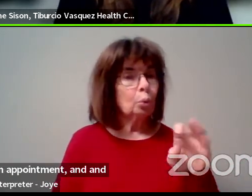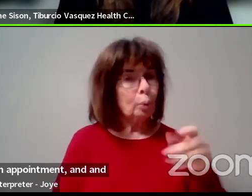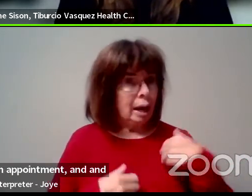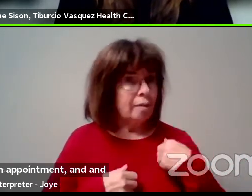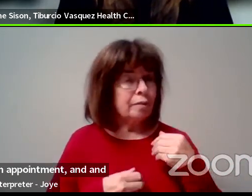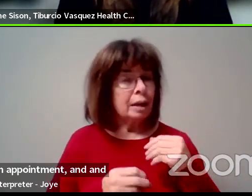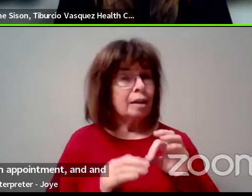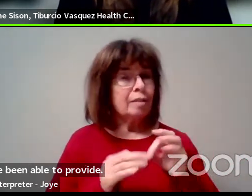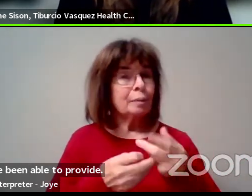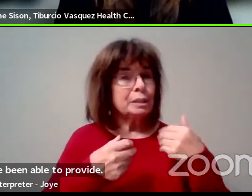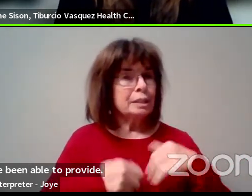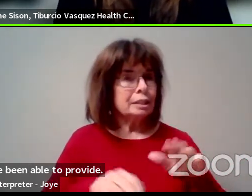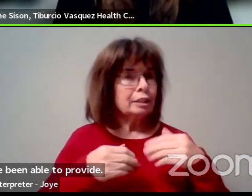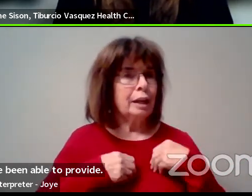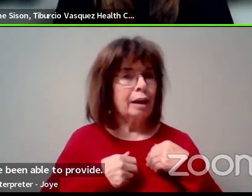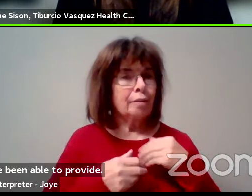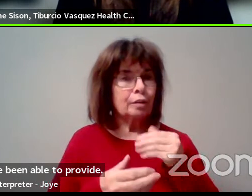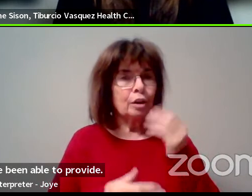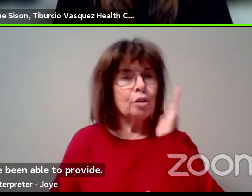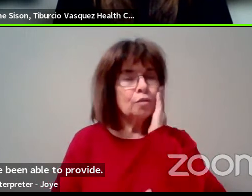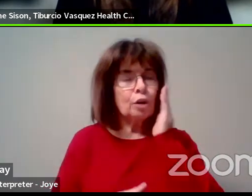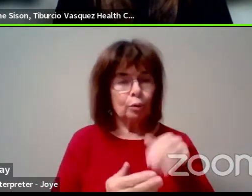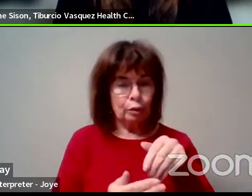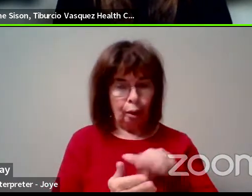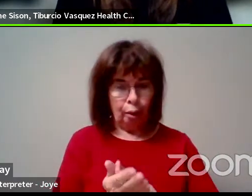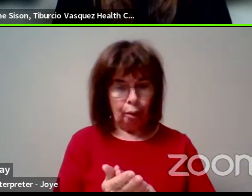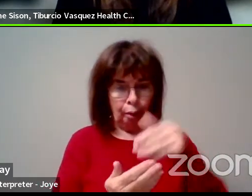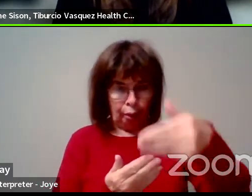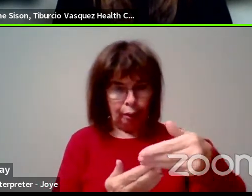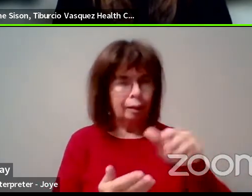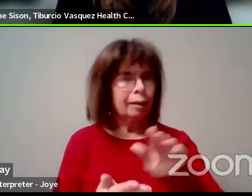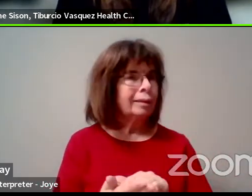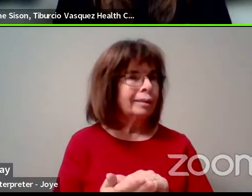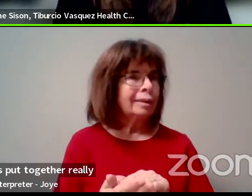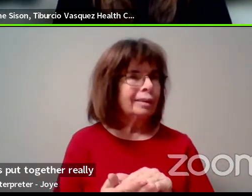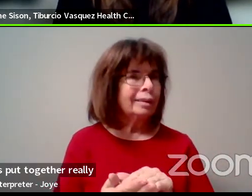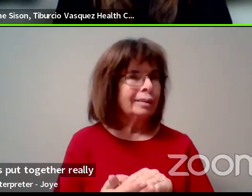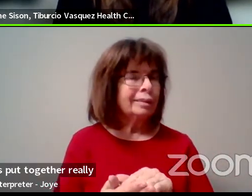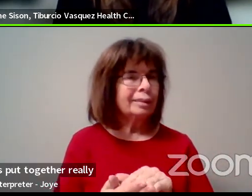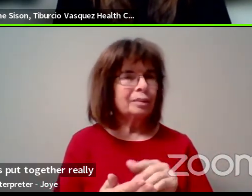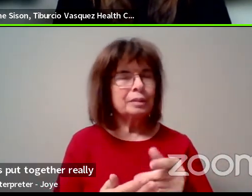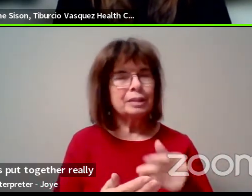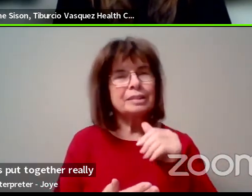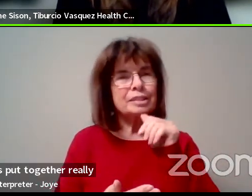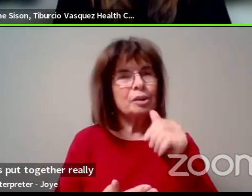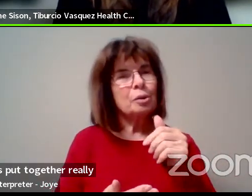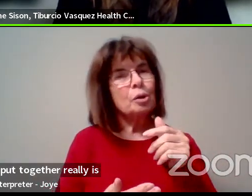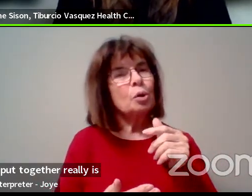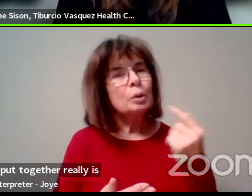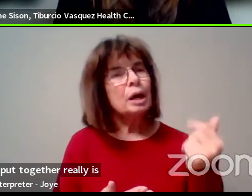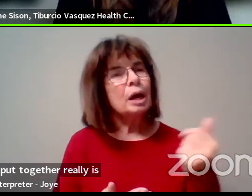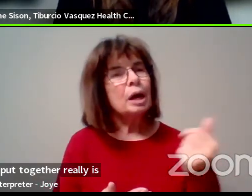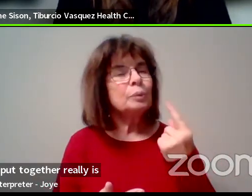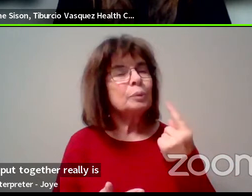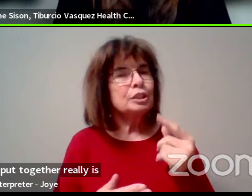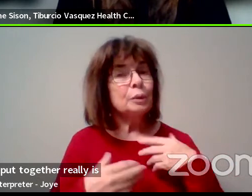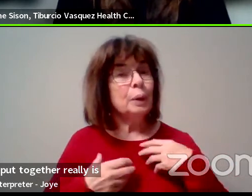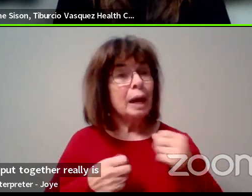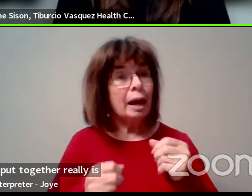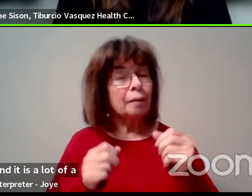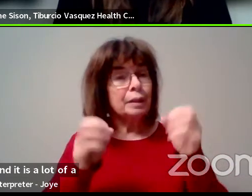so, we had to do a lot of, it wasn't so much, the promotoras are out doing health education, but we were doing a lot